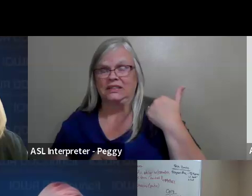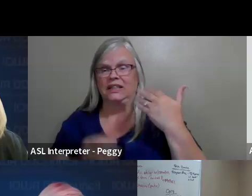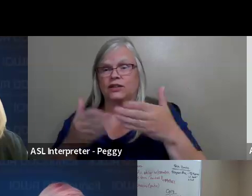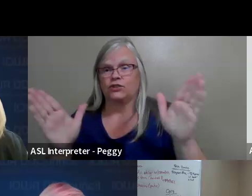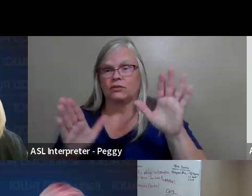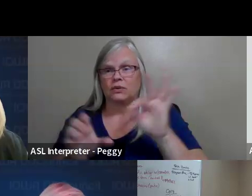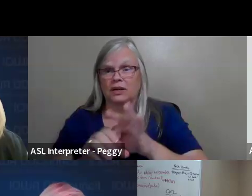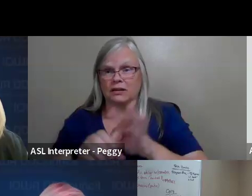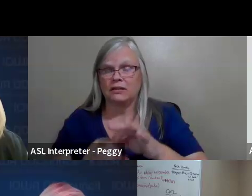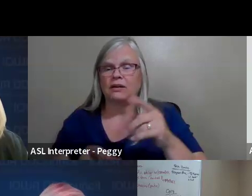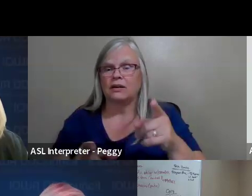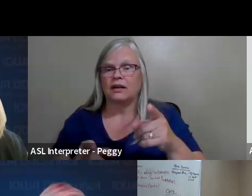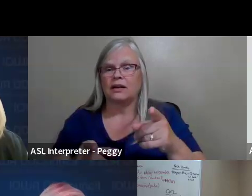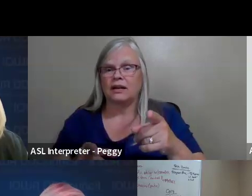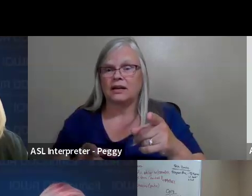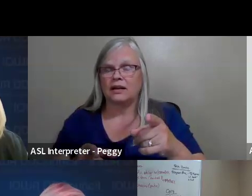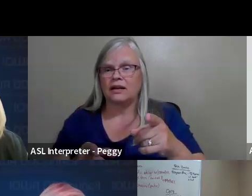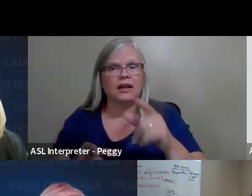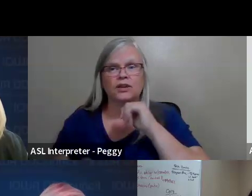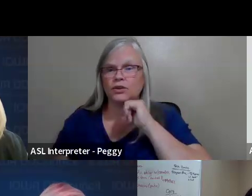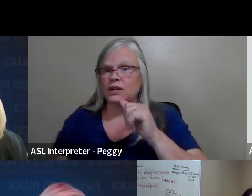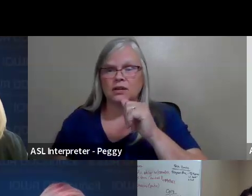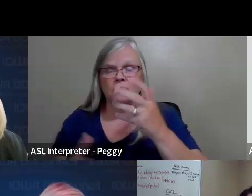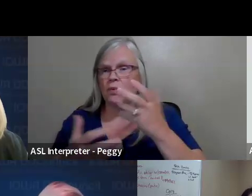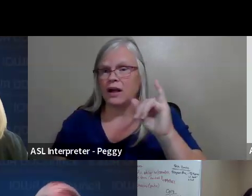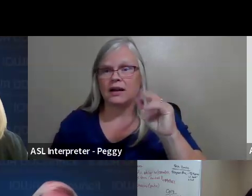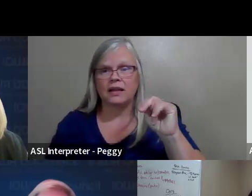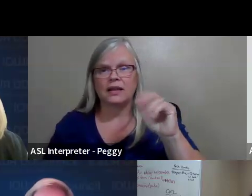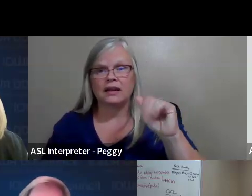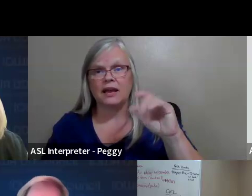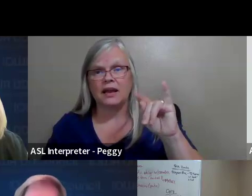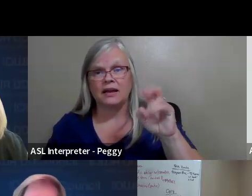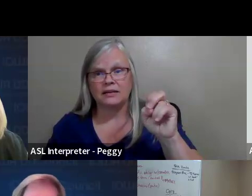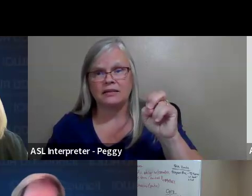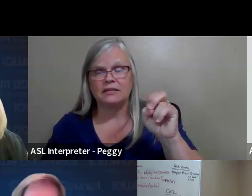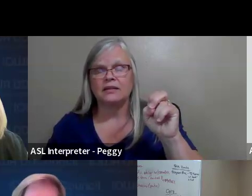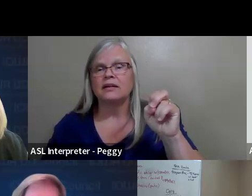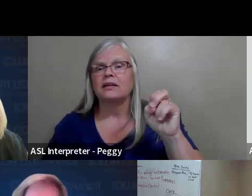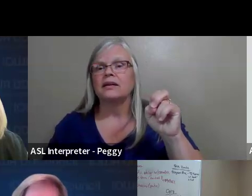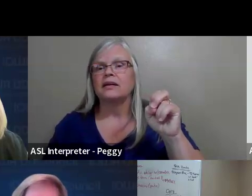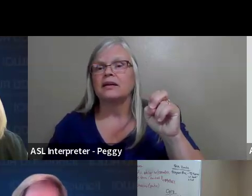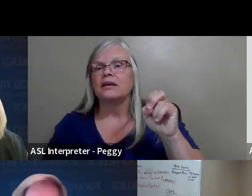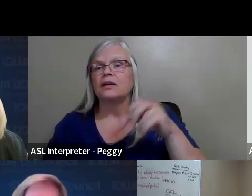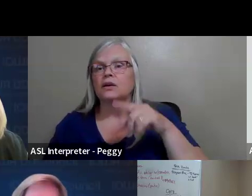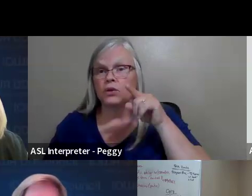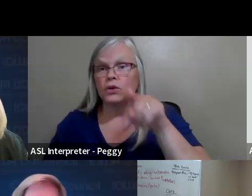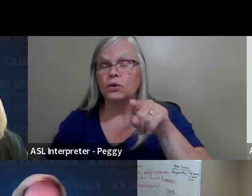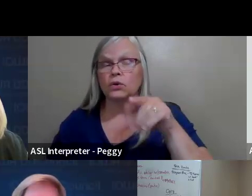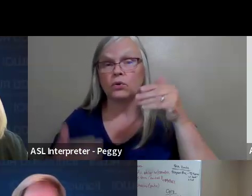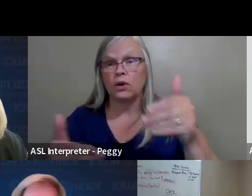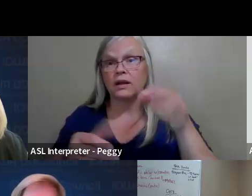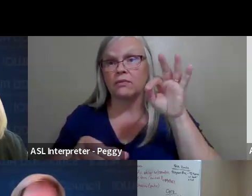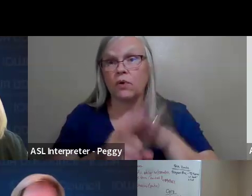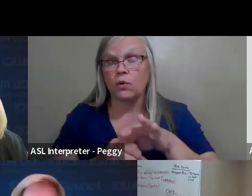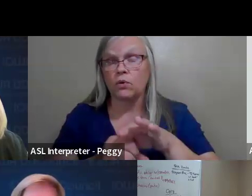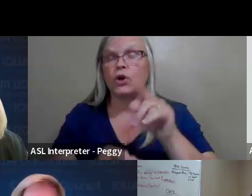election and you were put into inactive status, the mere act of you voting will